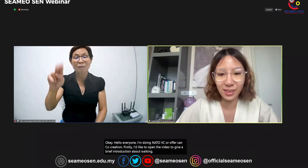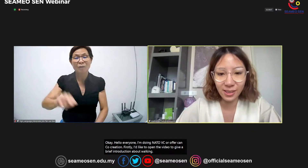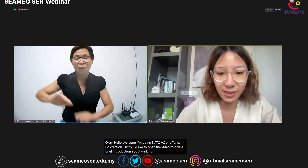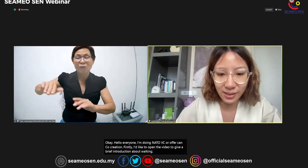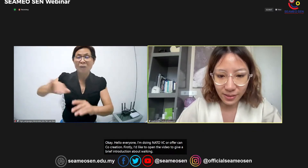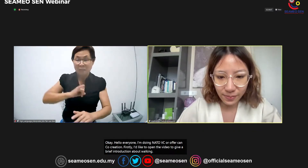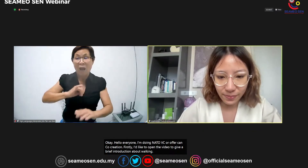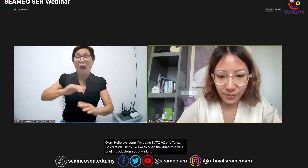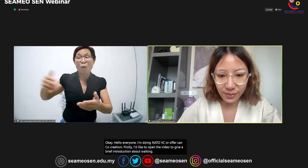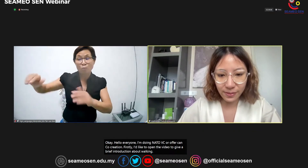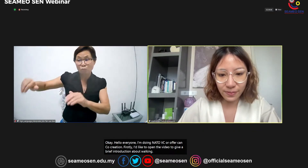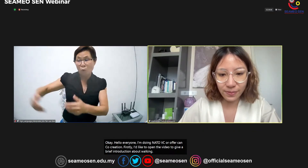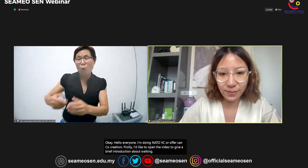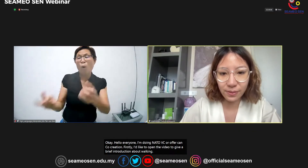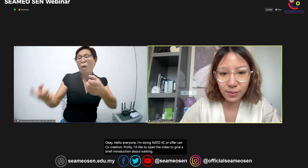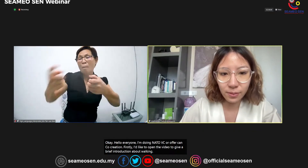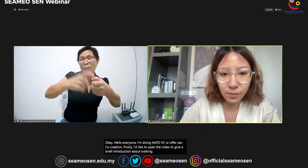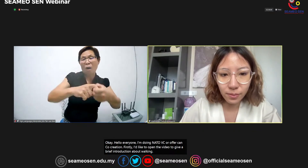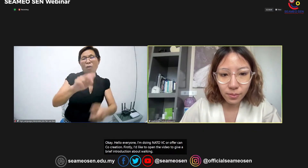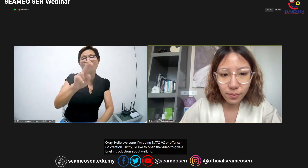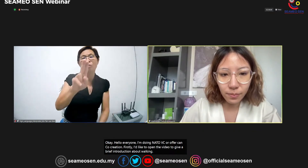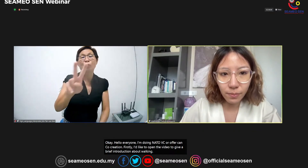Vulcan.